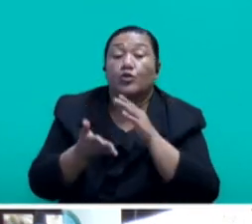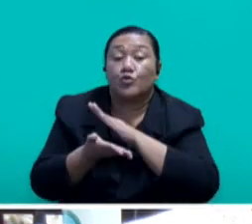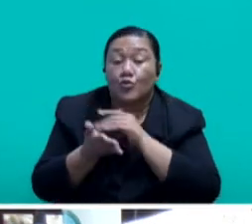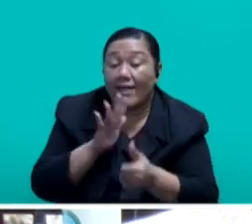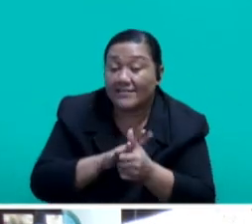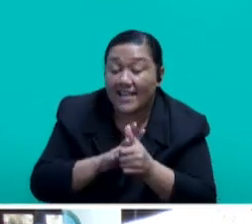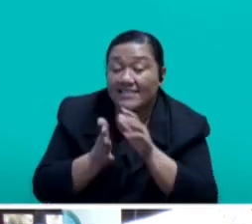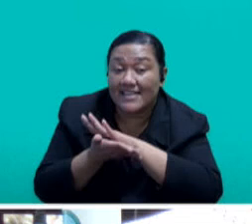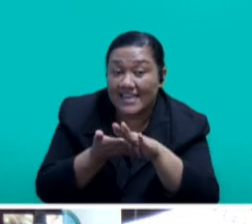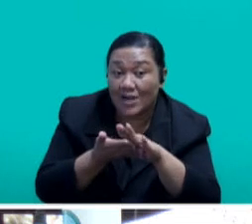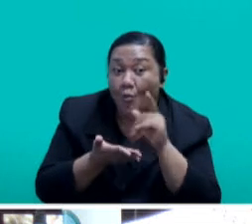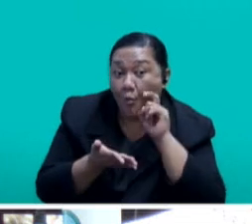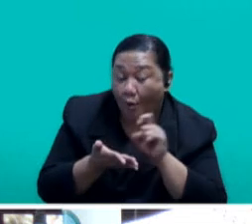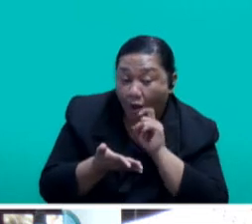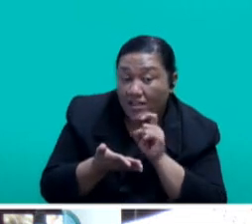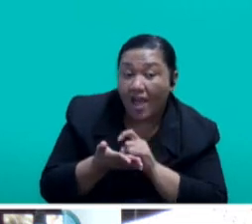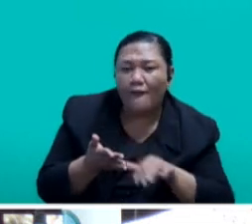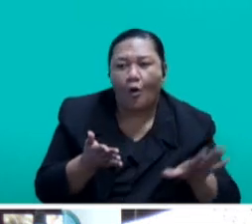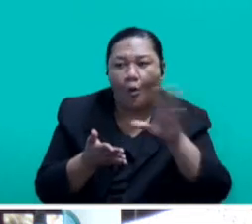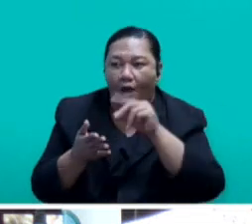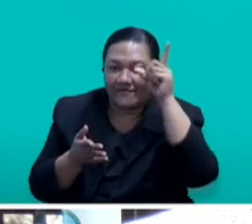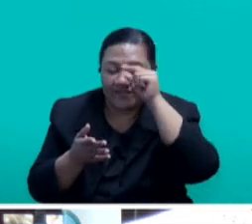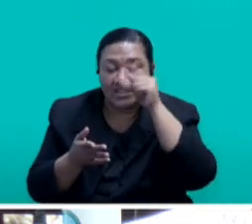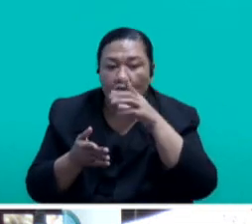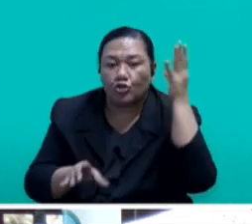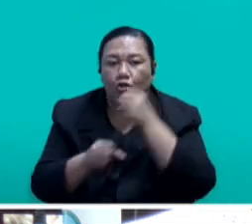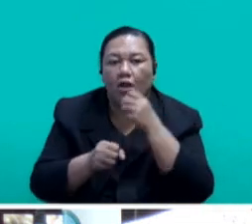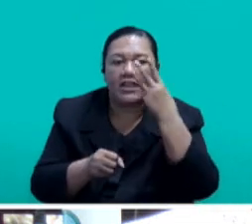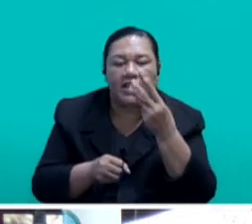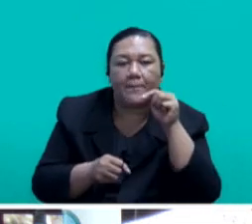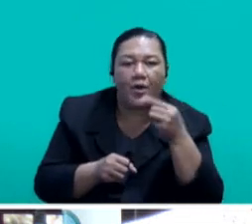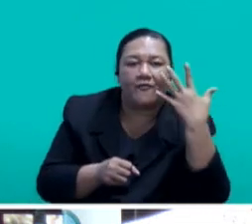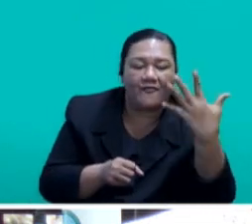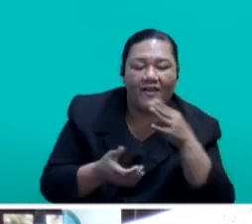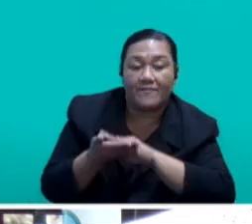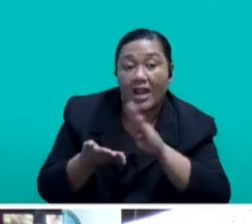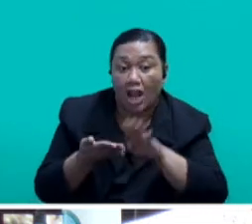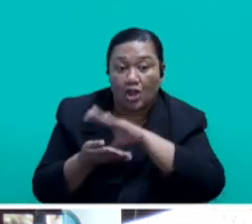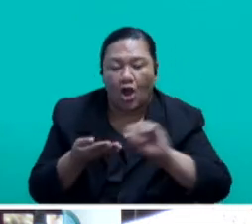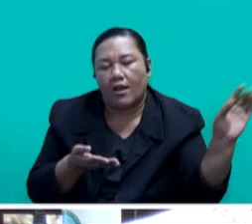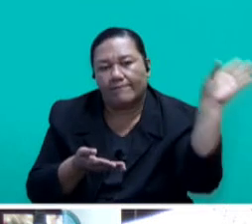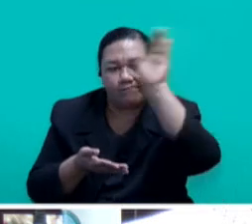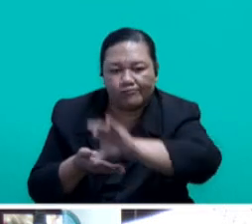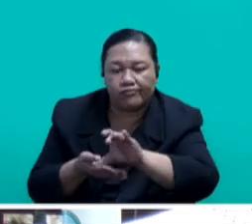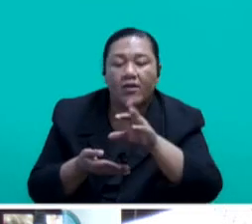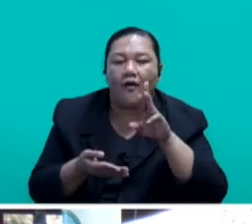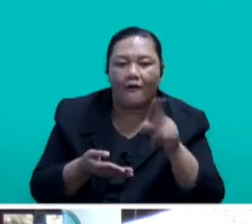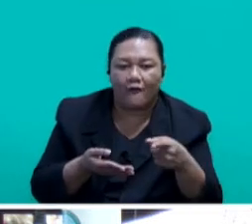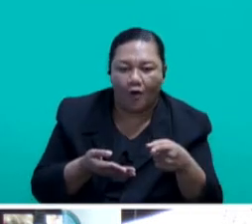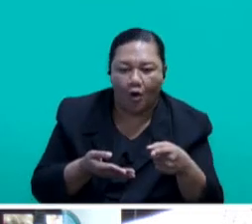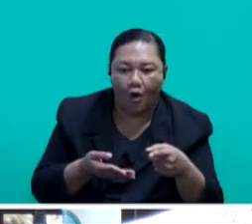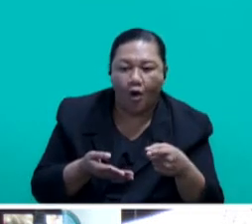right of every Fijian, a total of $3.5 million has been allocated for groundwater assessment